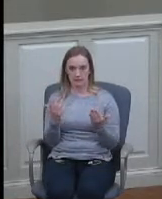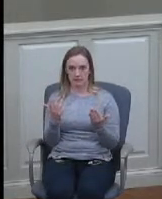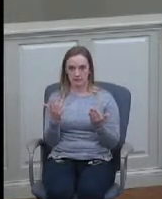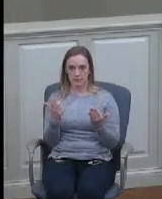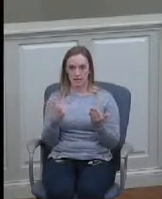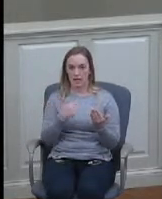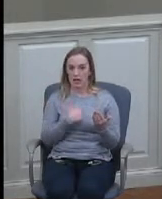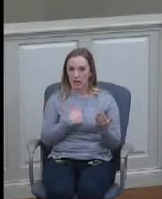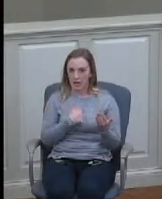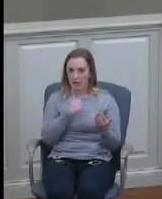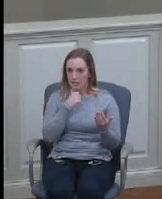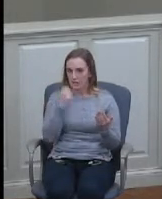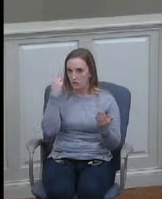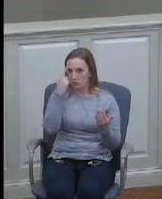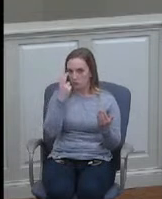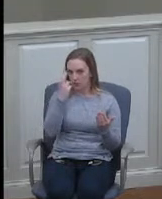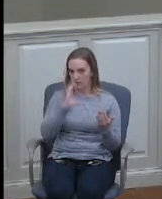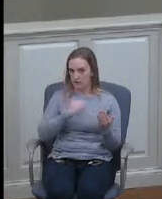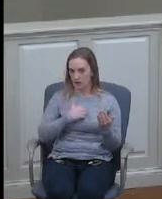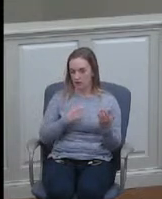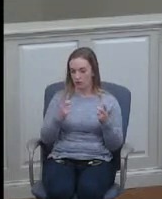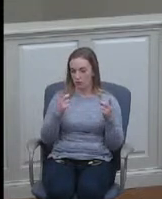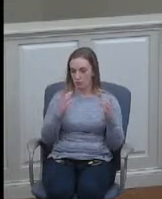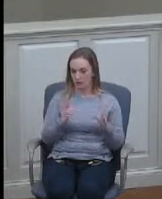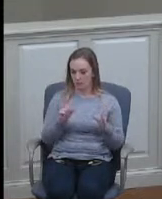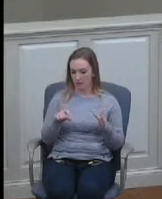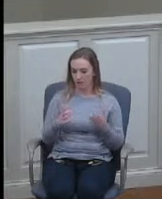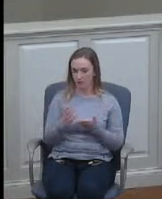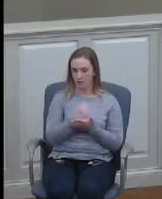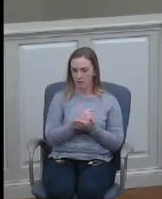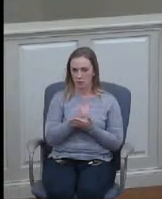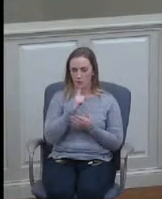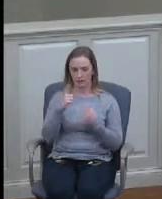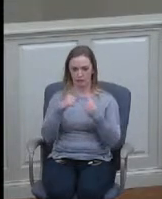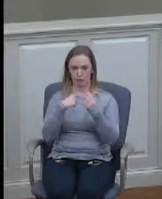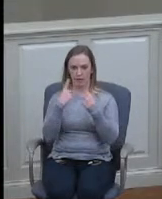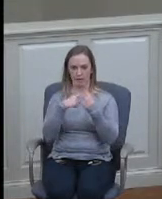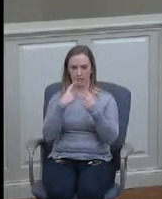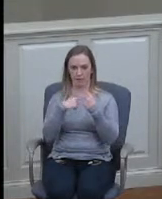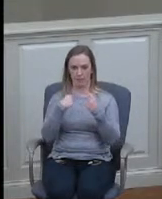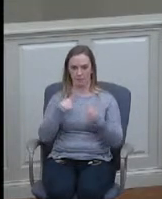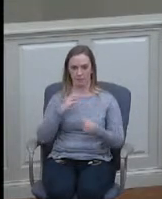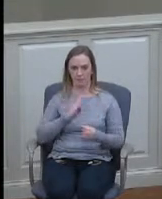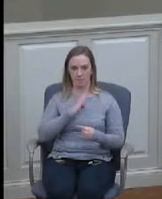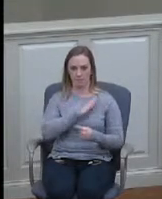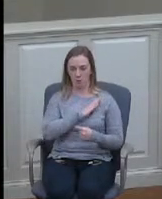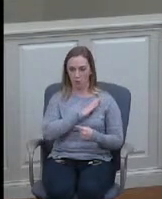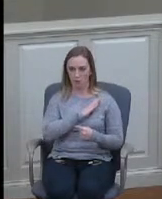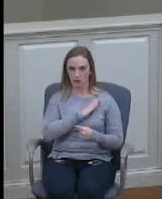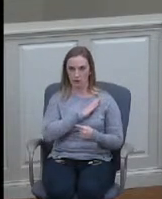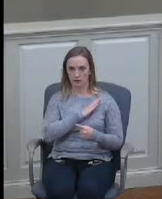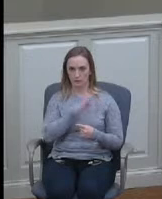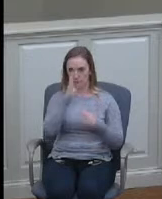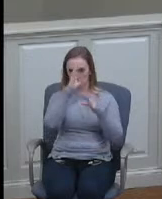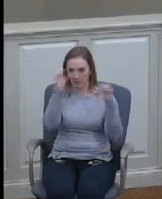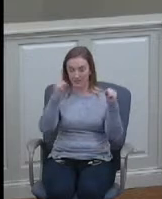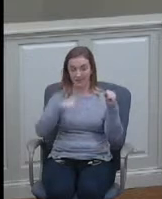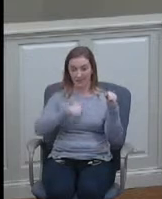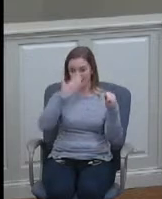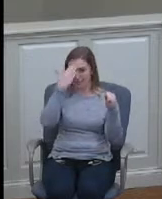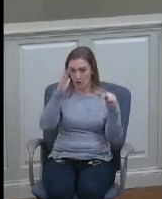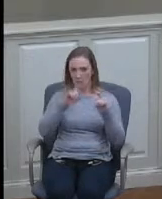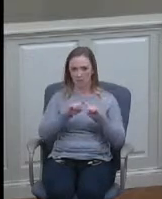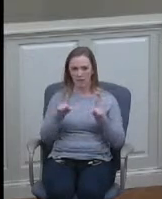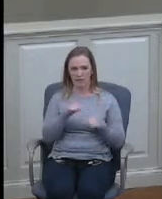I didn't realize that our director was having to gather. And shame on me as a board president that I didn't know, but for you all that sit on boards, it's